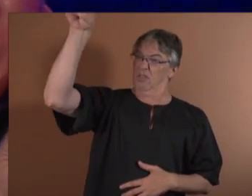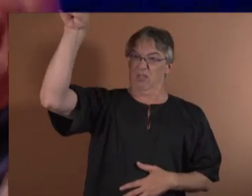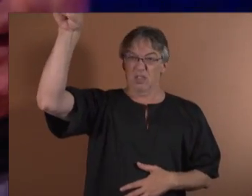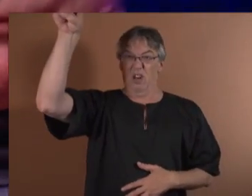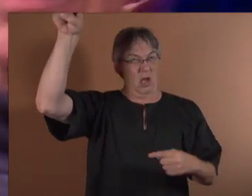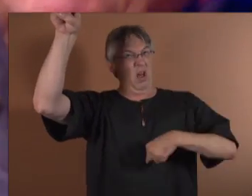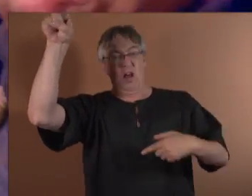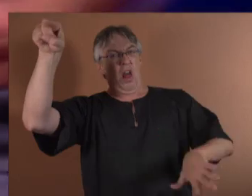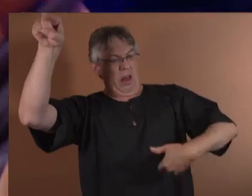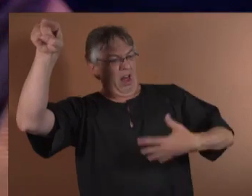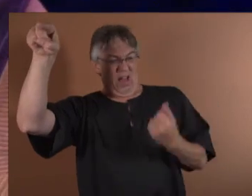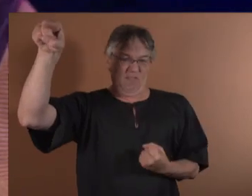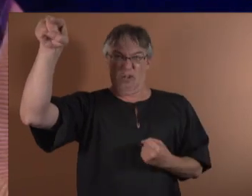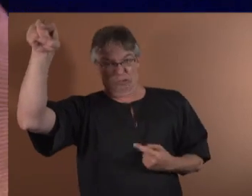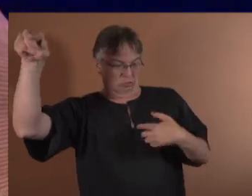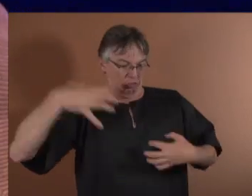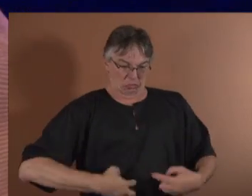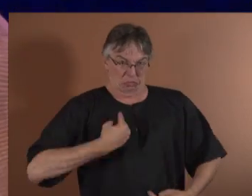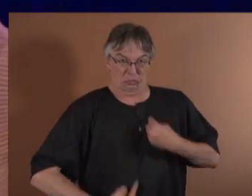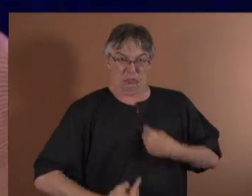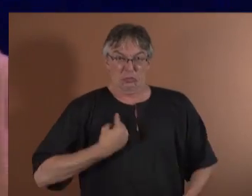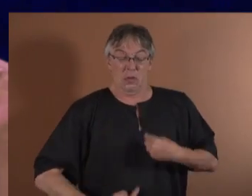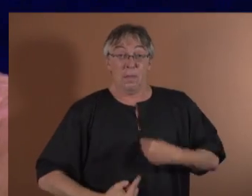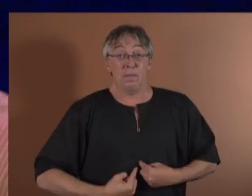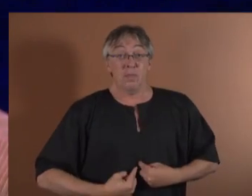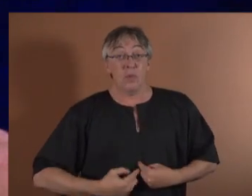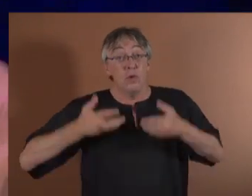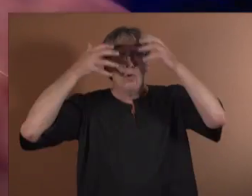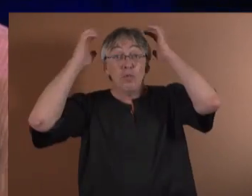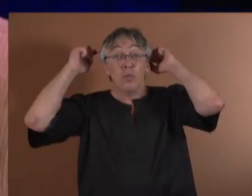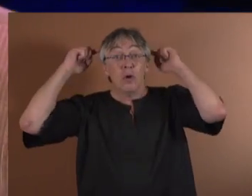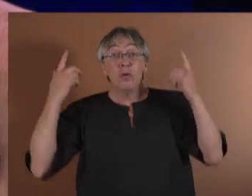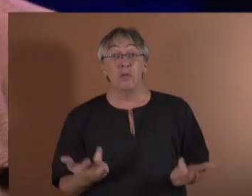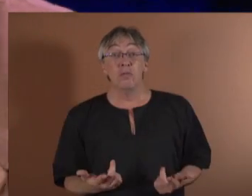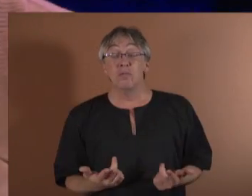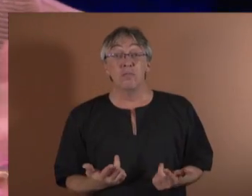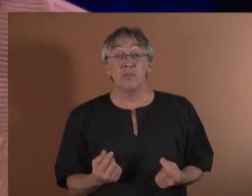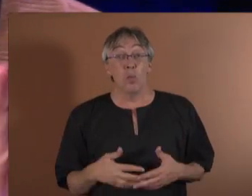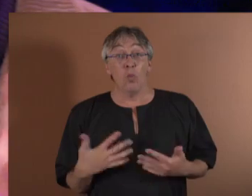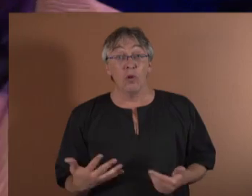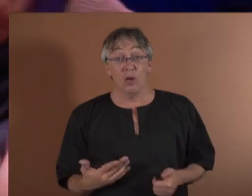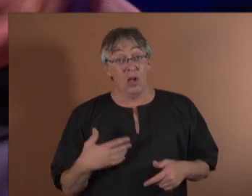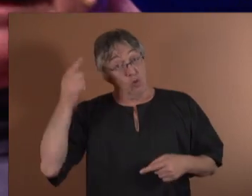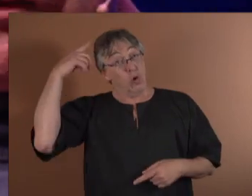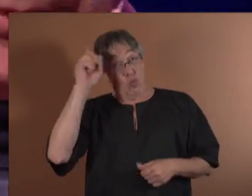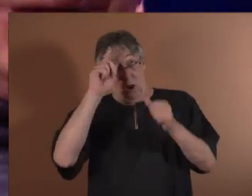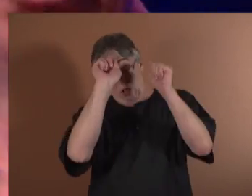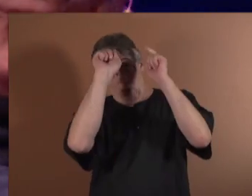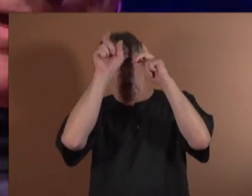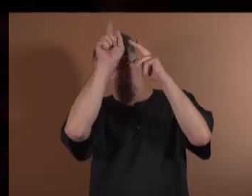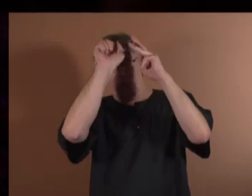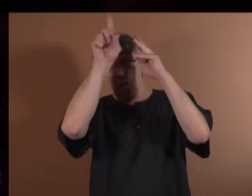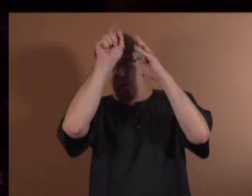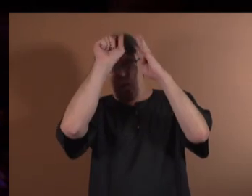what your brain does then is try to relieve that pressure, and it does it by generating all kinds of ideas, potentially useful ideas or